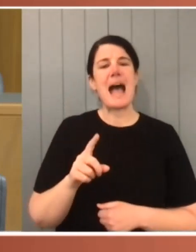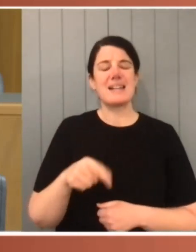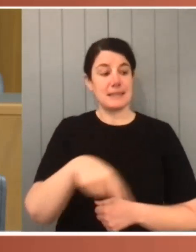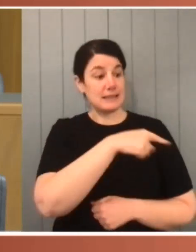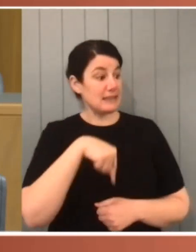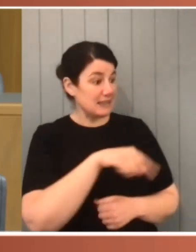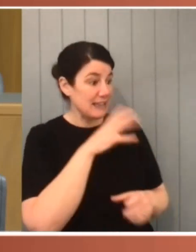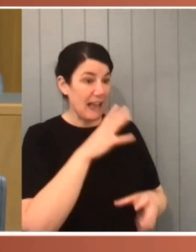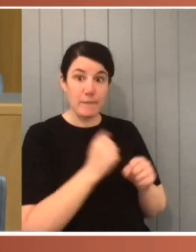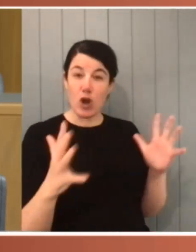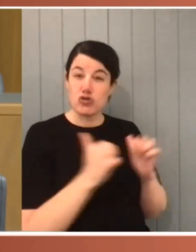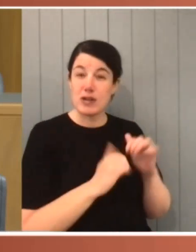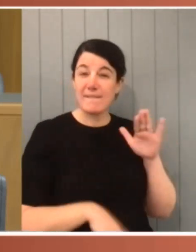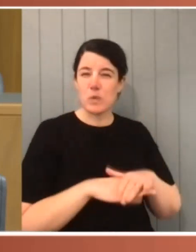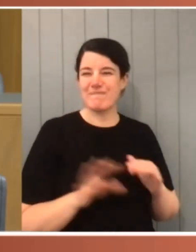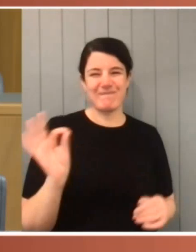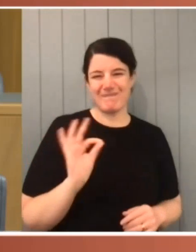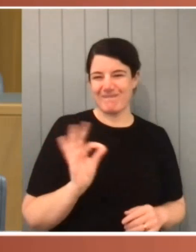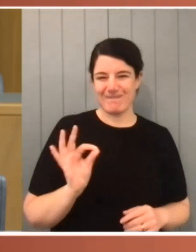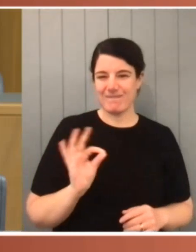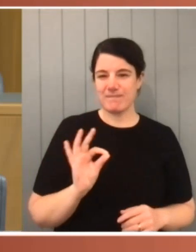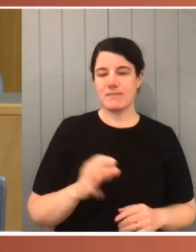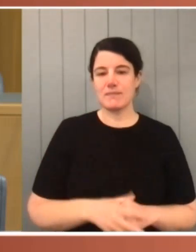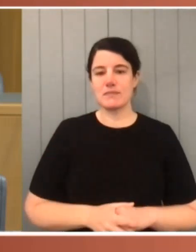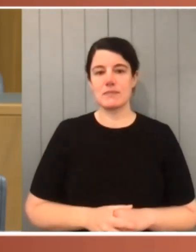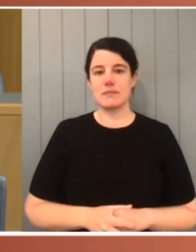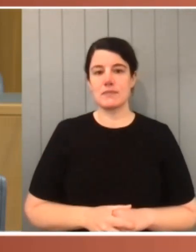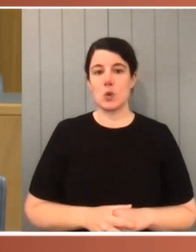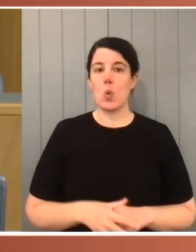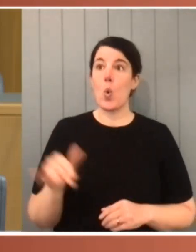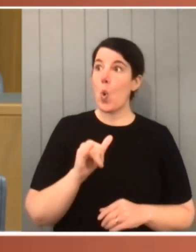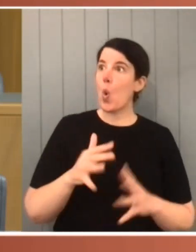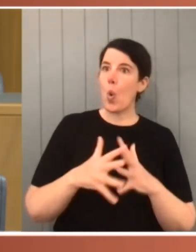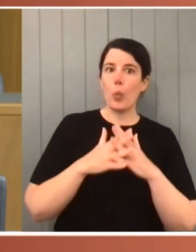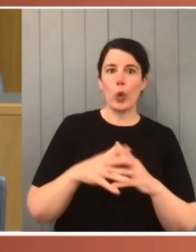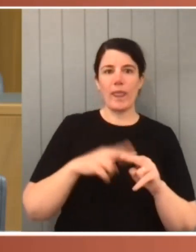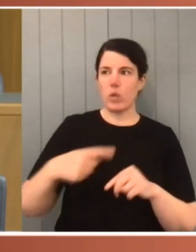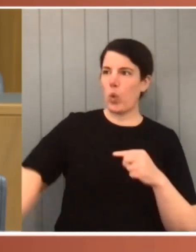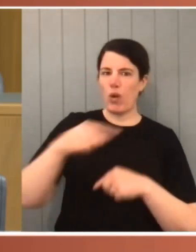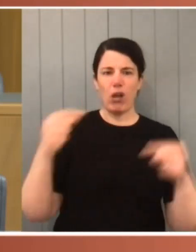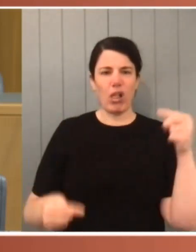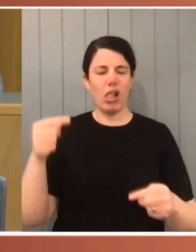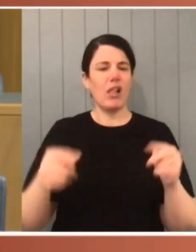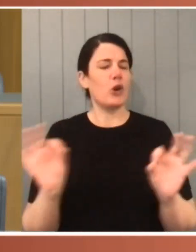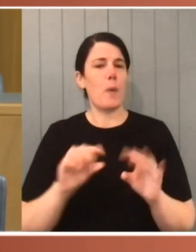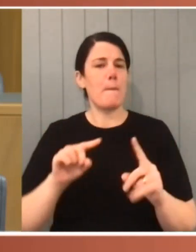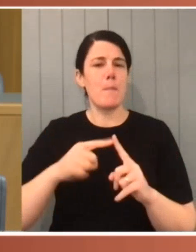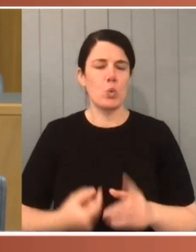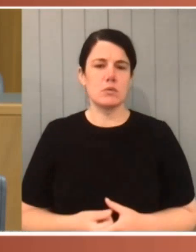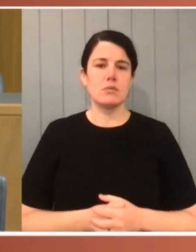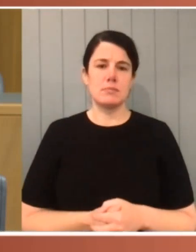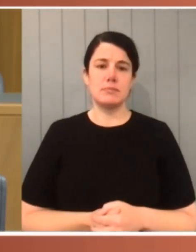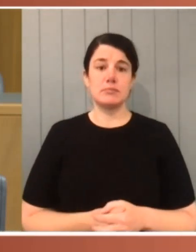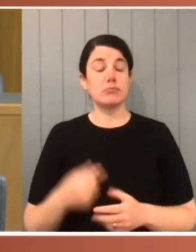disagreed, nor had he found the issue a barbecue stopper. Quote, "As I move around the country, I don't get